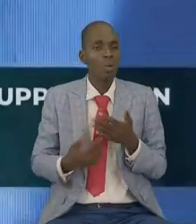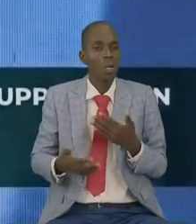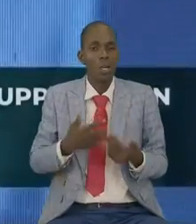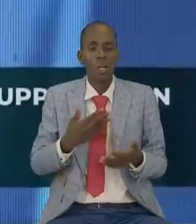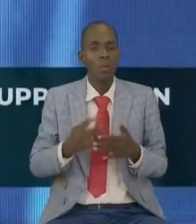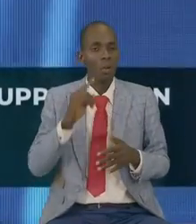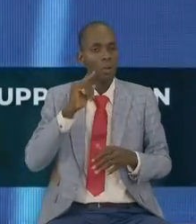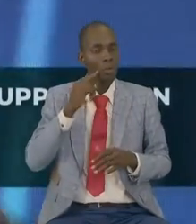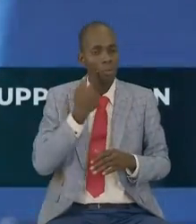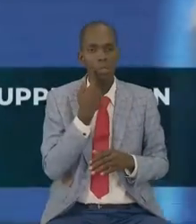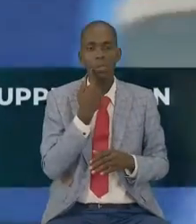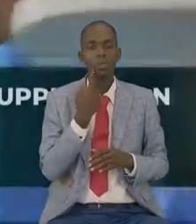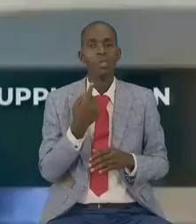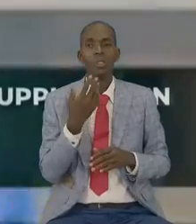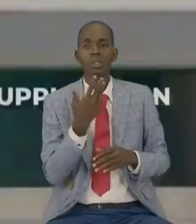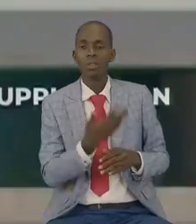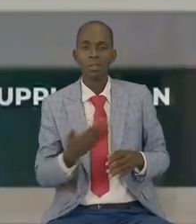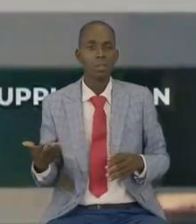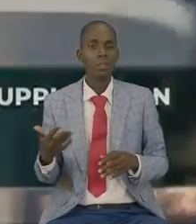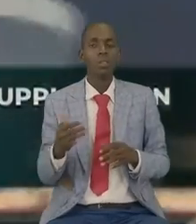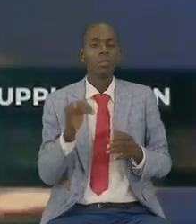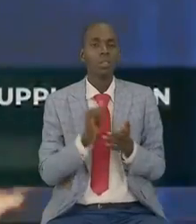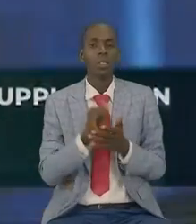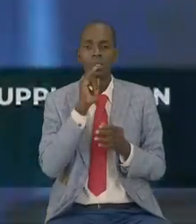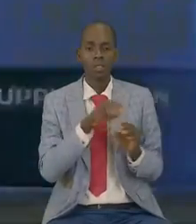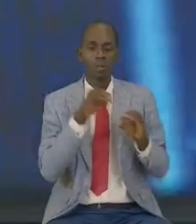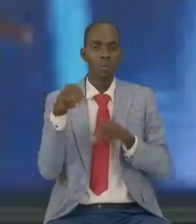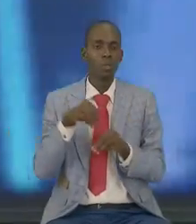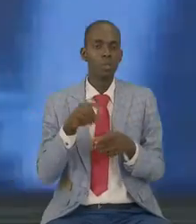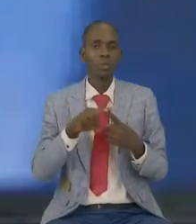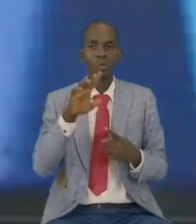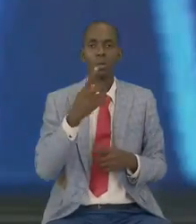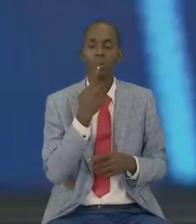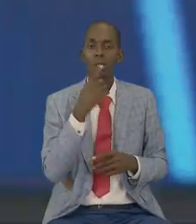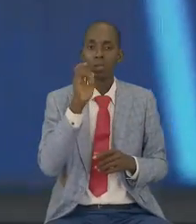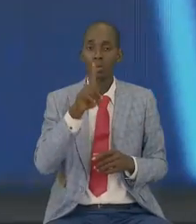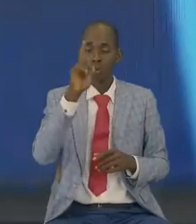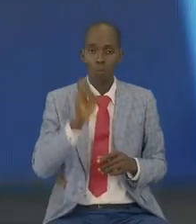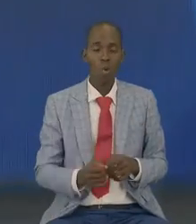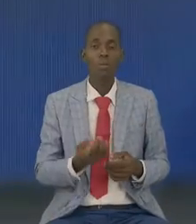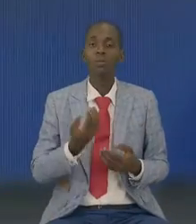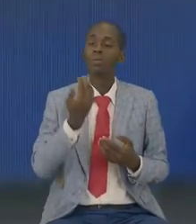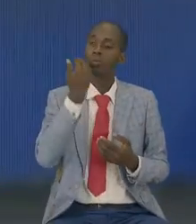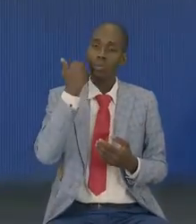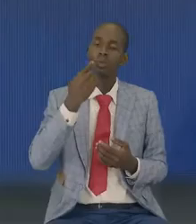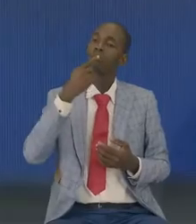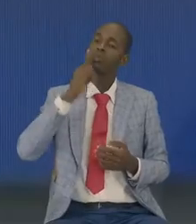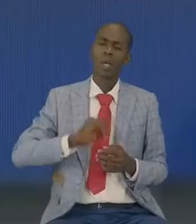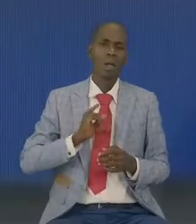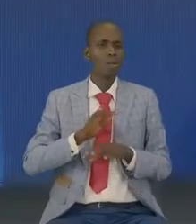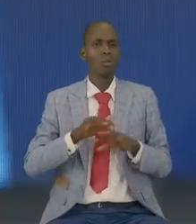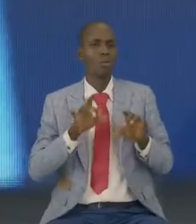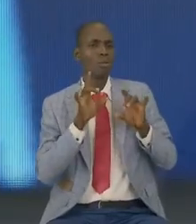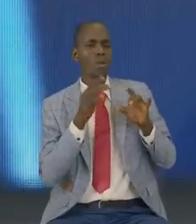bitter cola they force into your mouth and they say you must chew this one. They say, I don't like the taste, it's